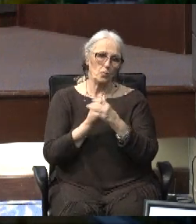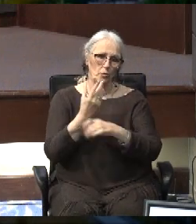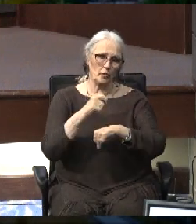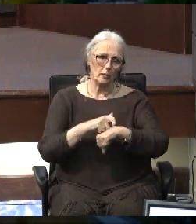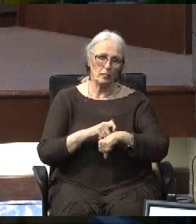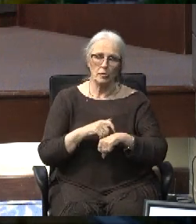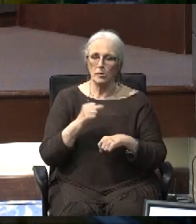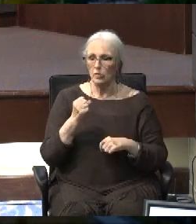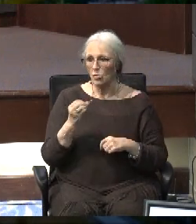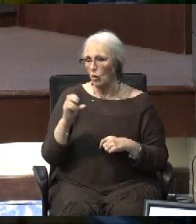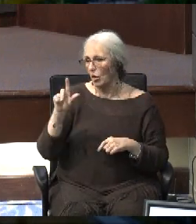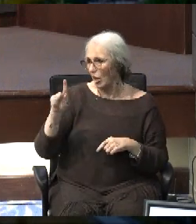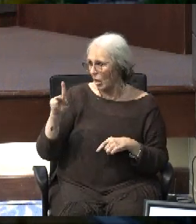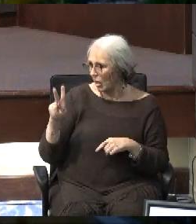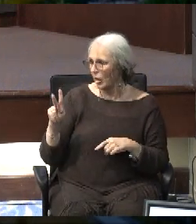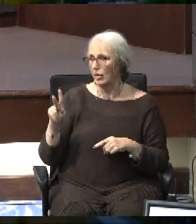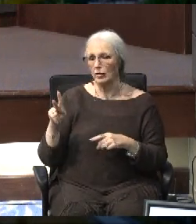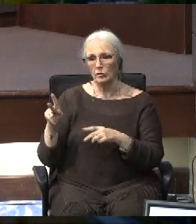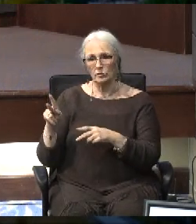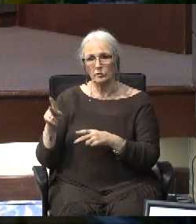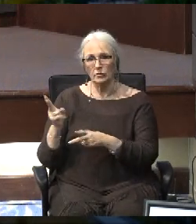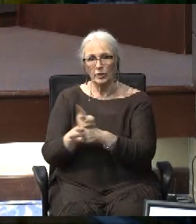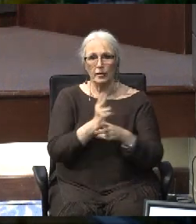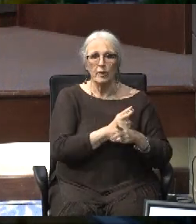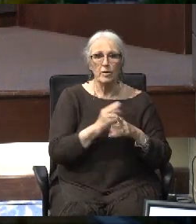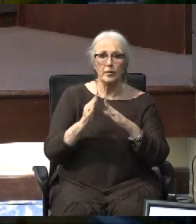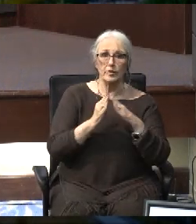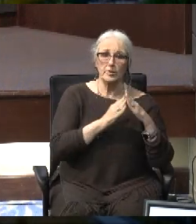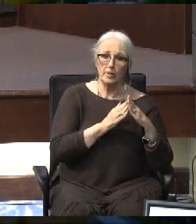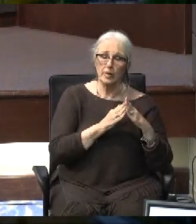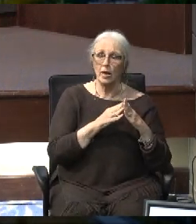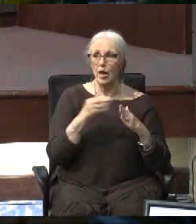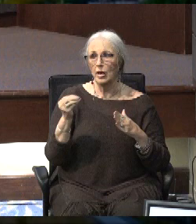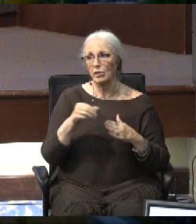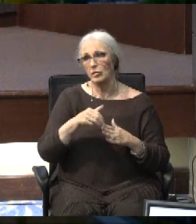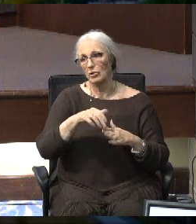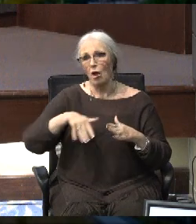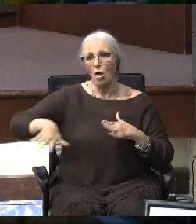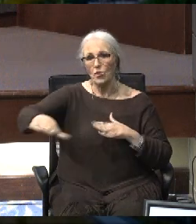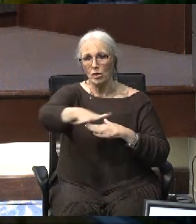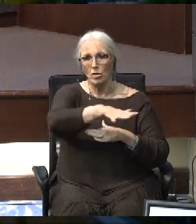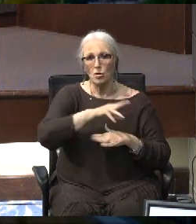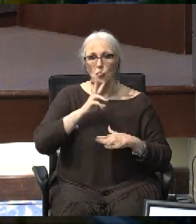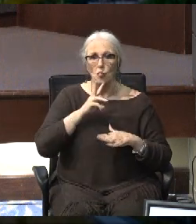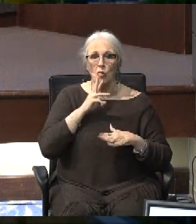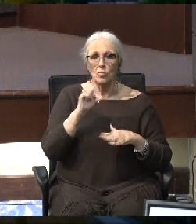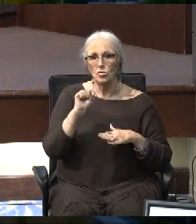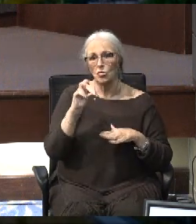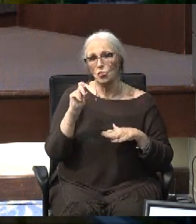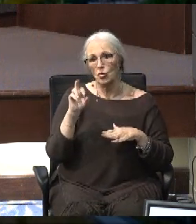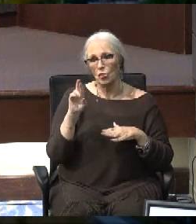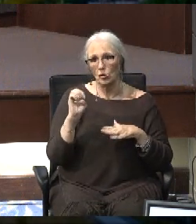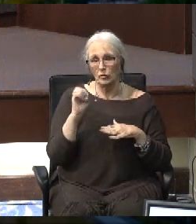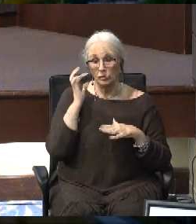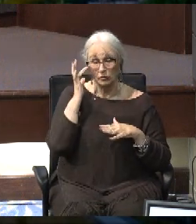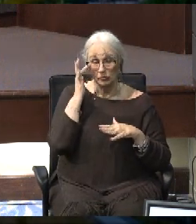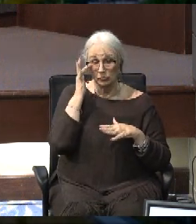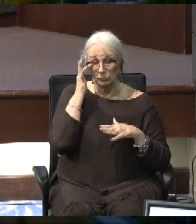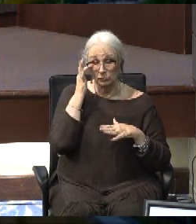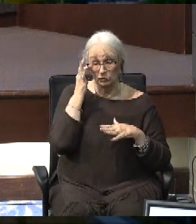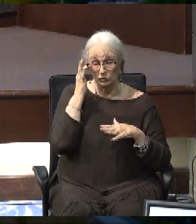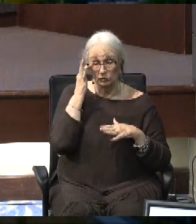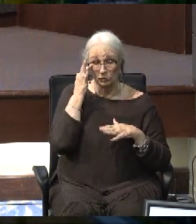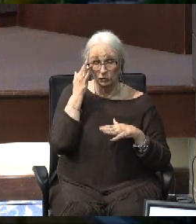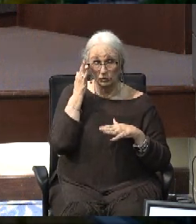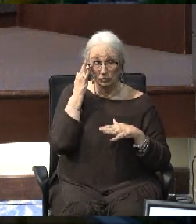serves as our city and the region's predominant water source. So we watch that lake level really closely.